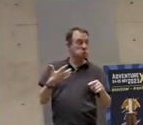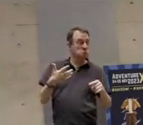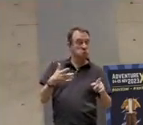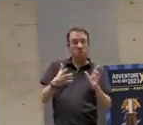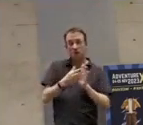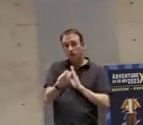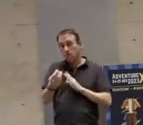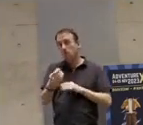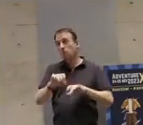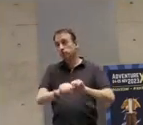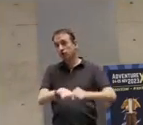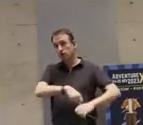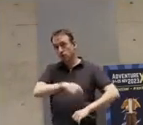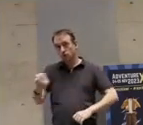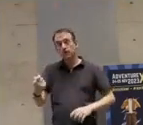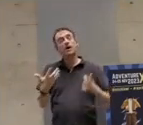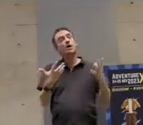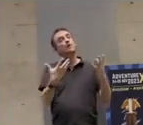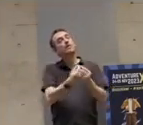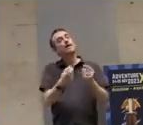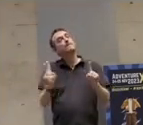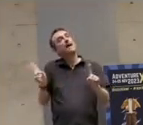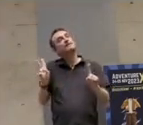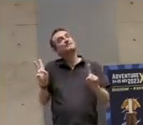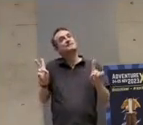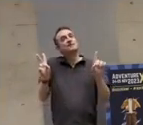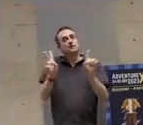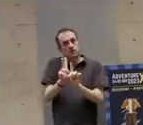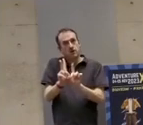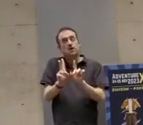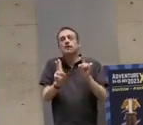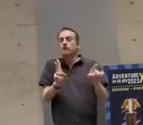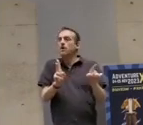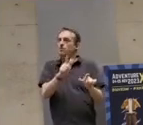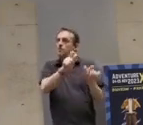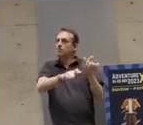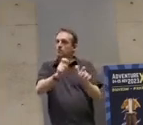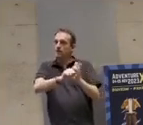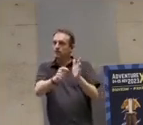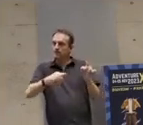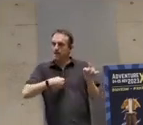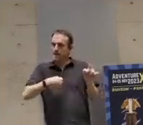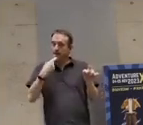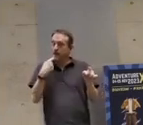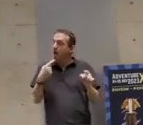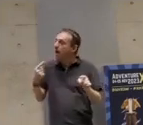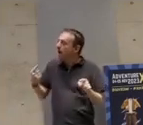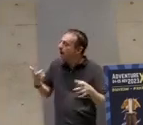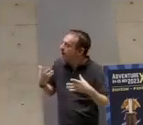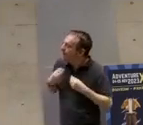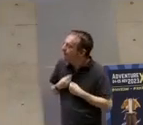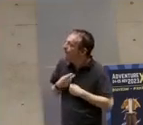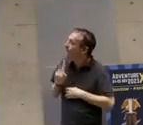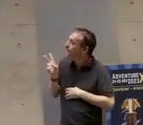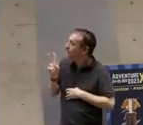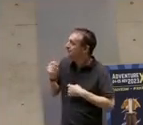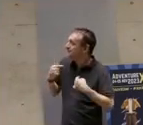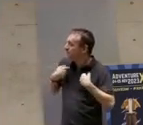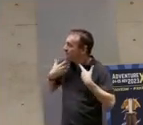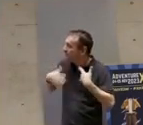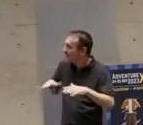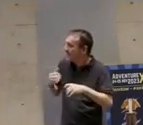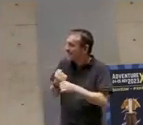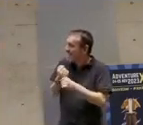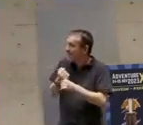And what makes me so proud is when people write to say, I played it with my parents, and now I'm playing it with my children. And, you know, there is